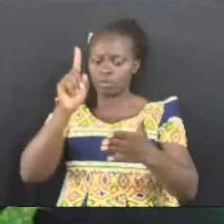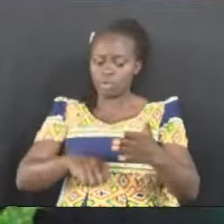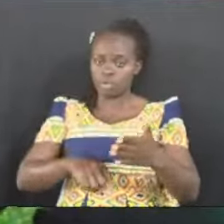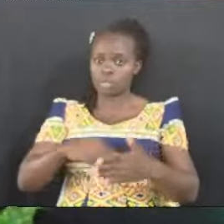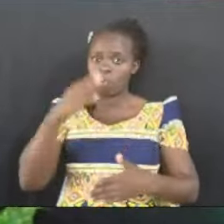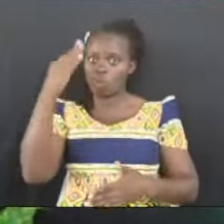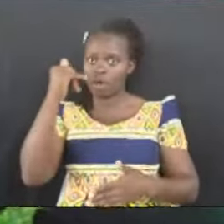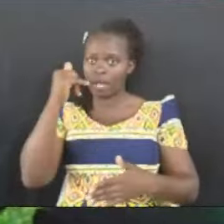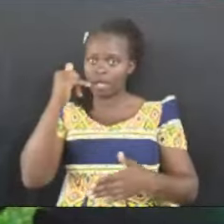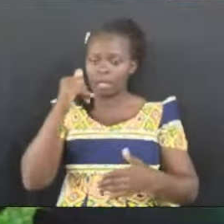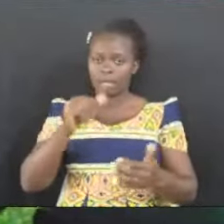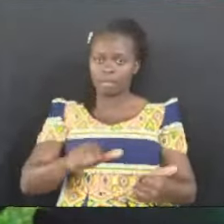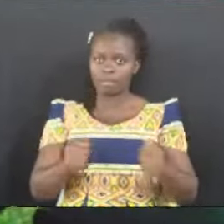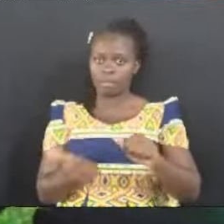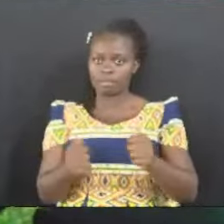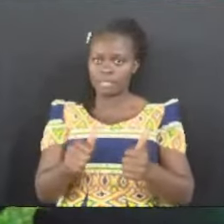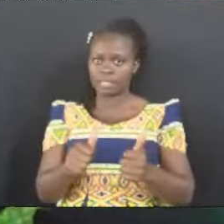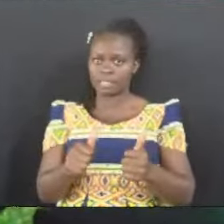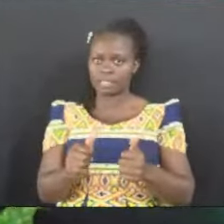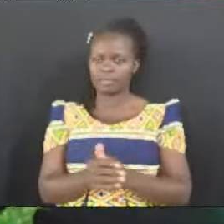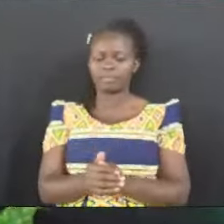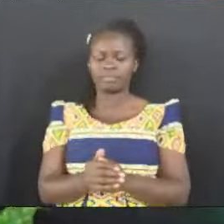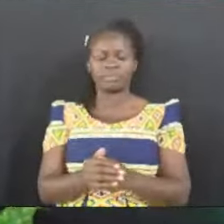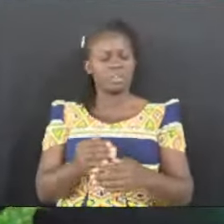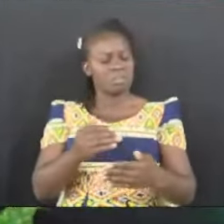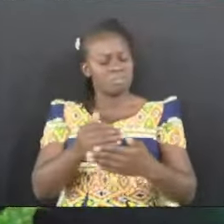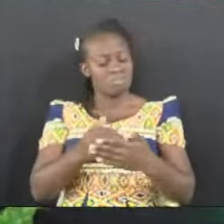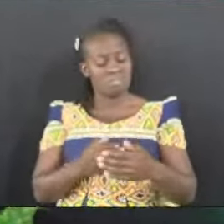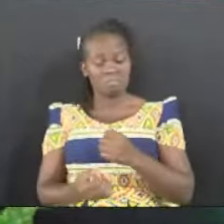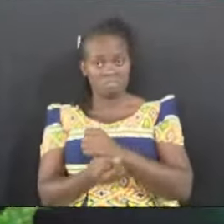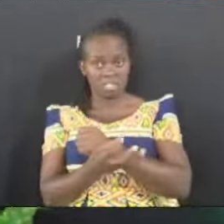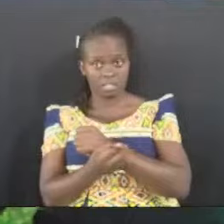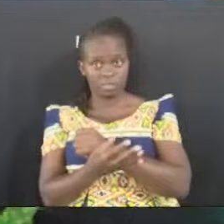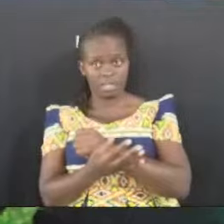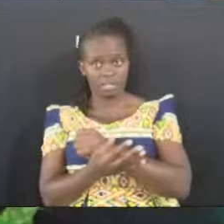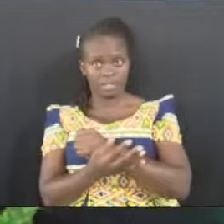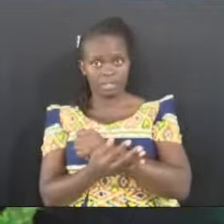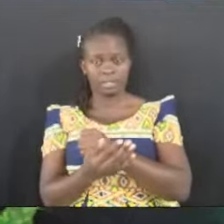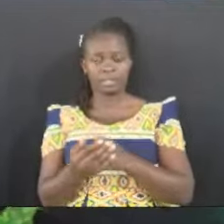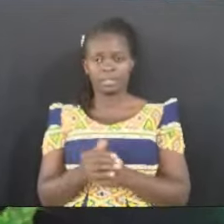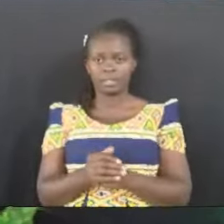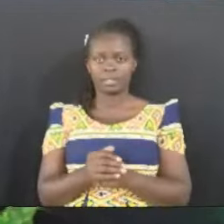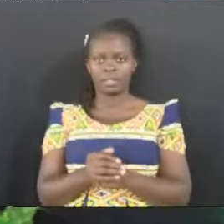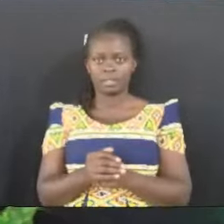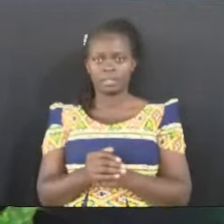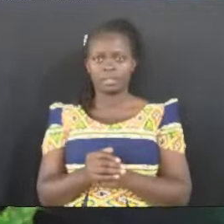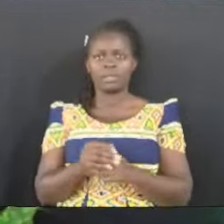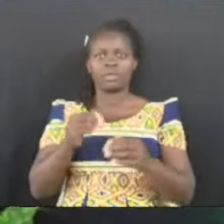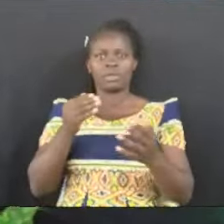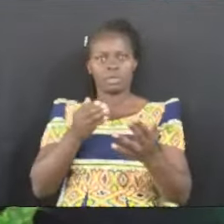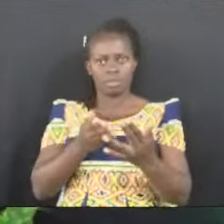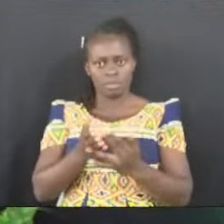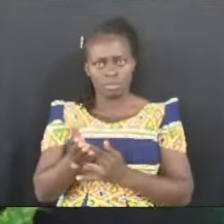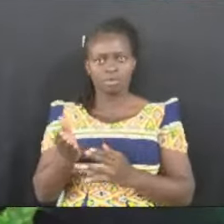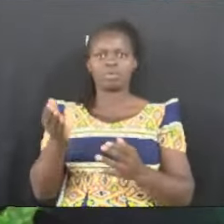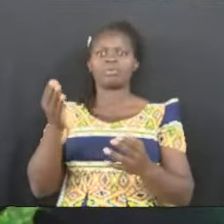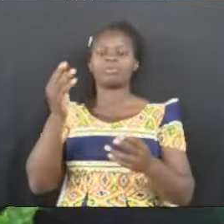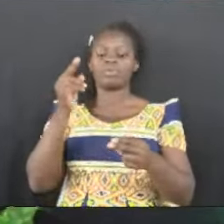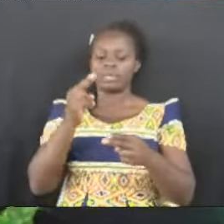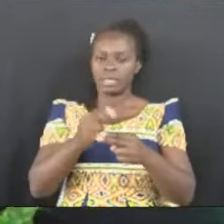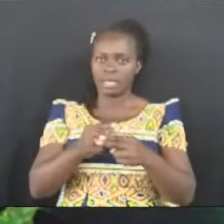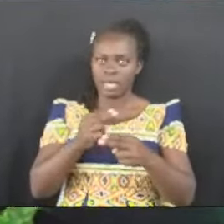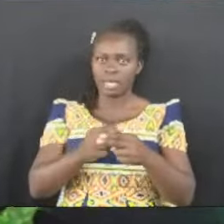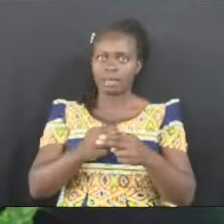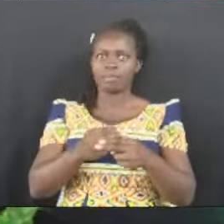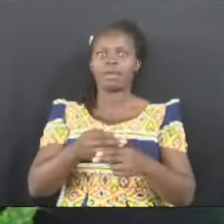baptize? Before I elaborate on that, in the name of the Father and